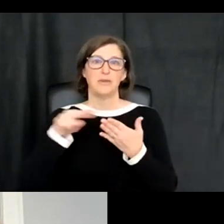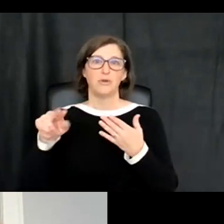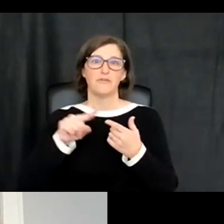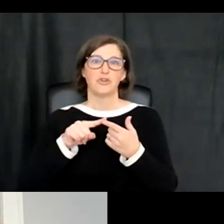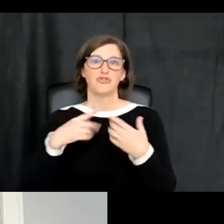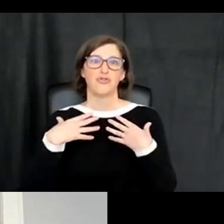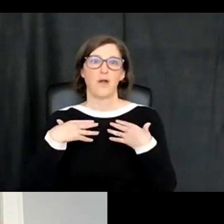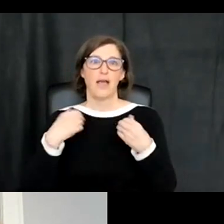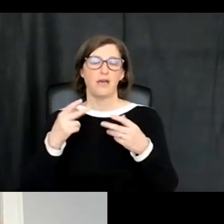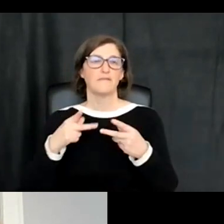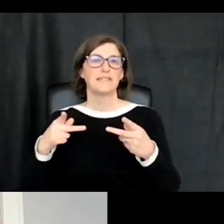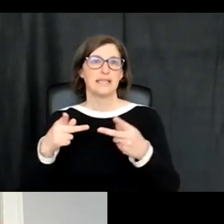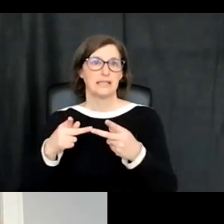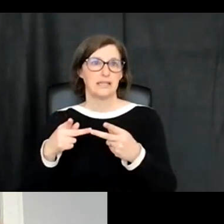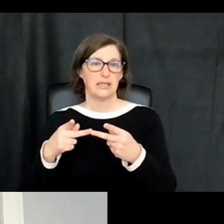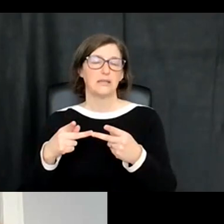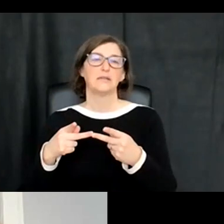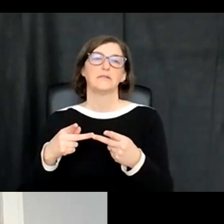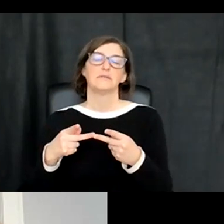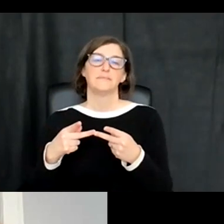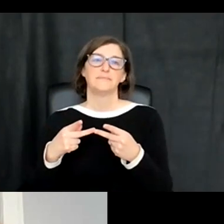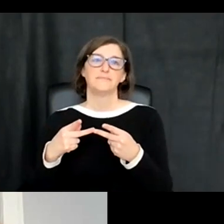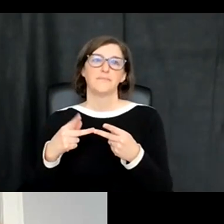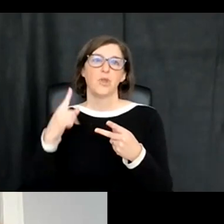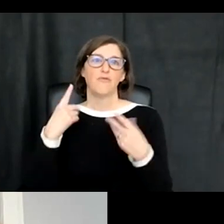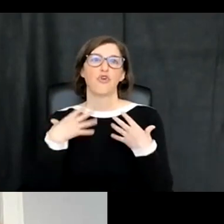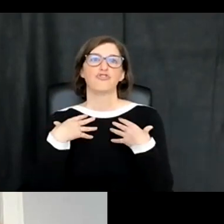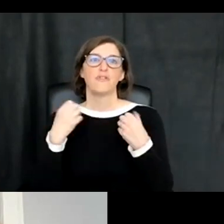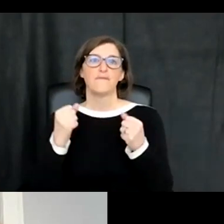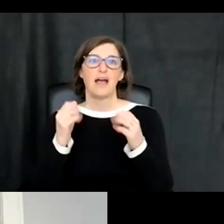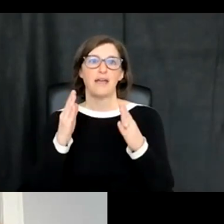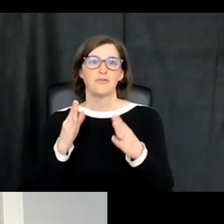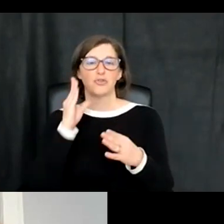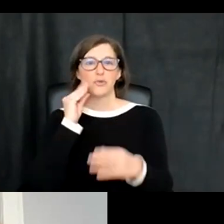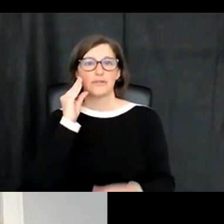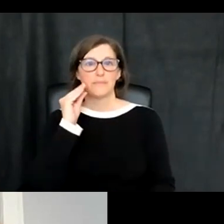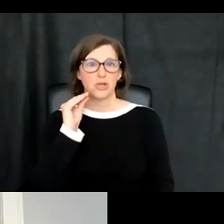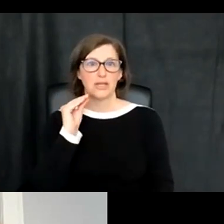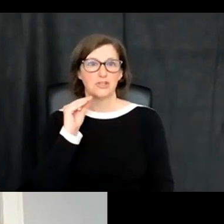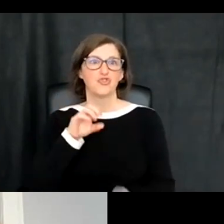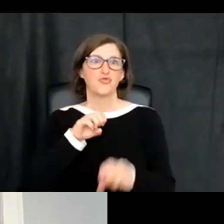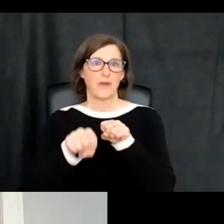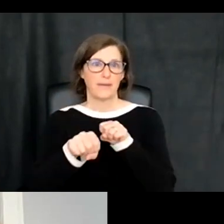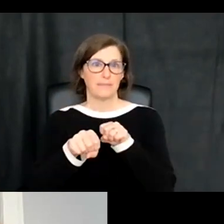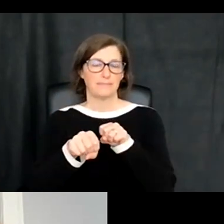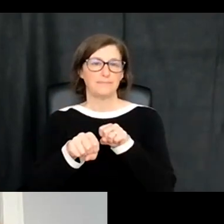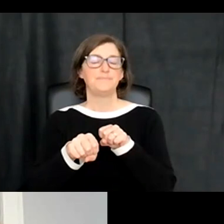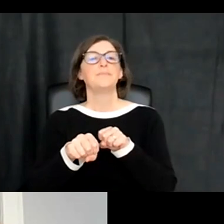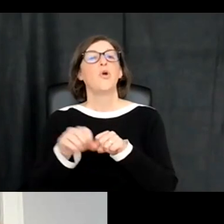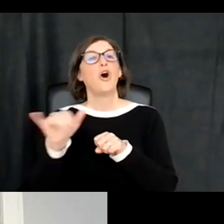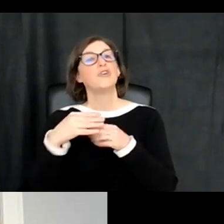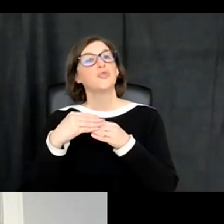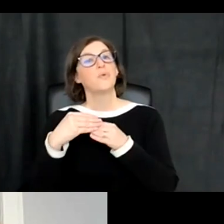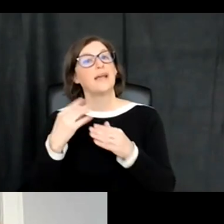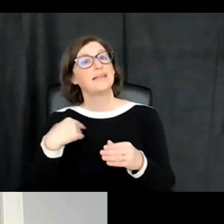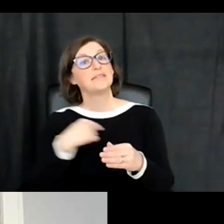health facility for the survivors who have experienced rape. So it also guides us in